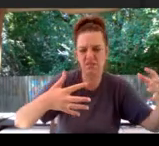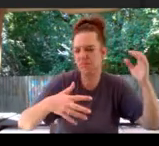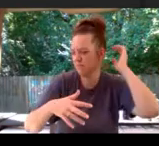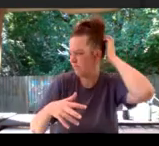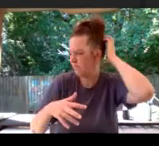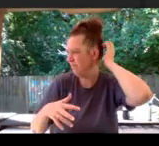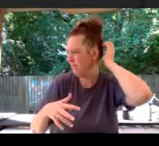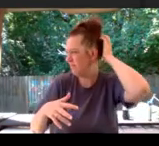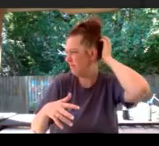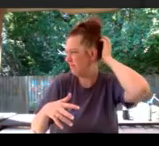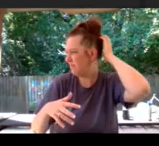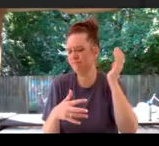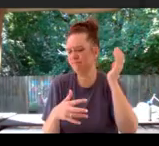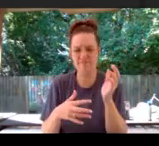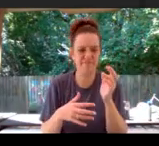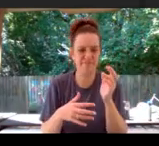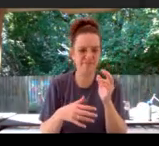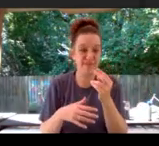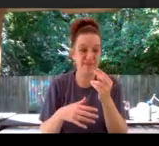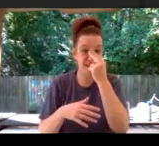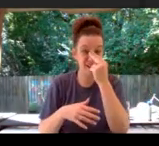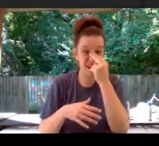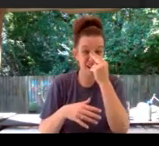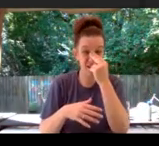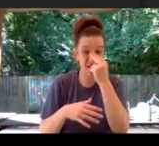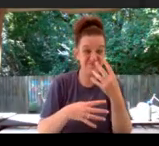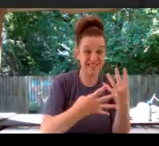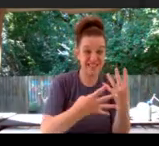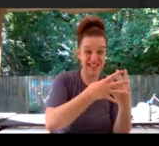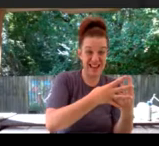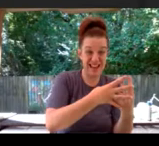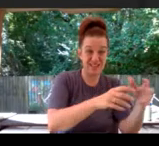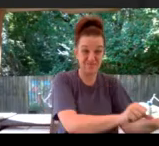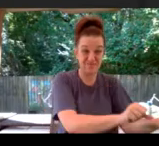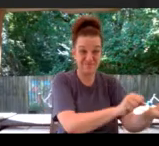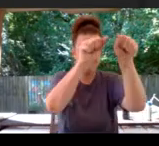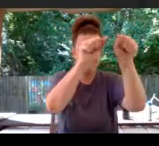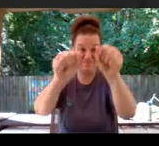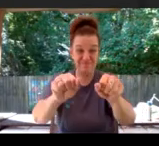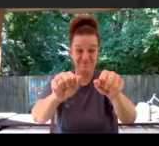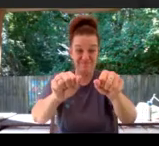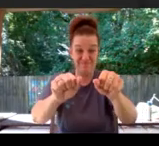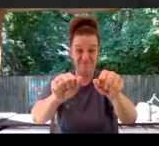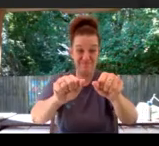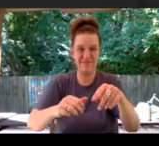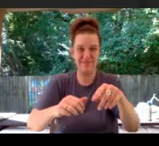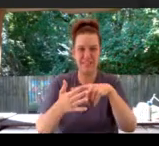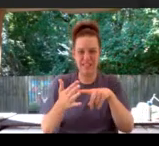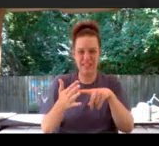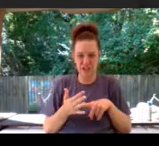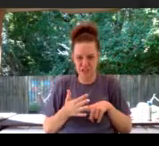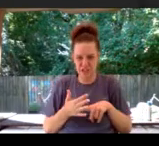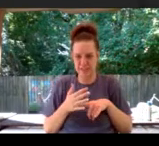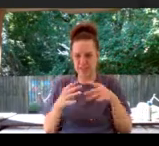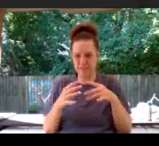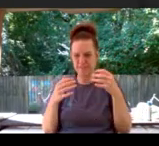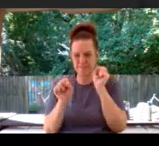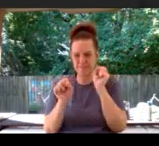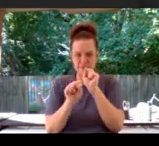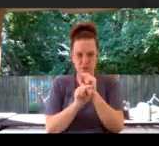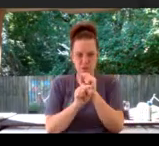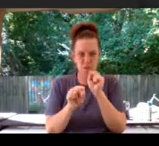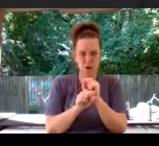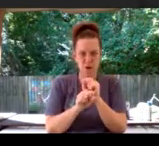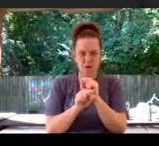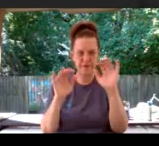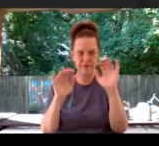Niles placed the cage on top of the grate. He checked their handiwork against a drawing he made himself.